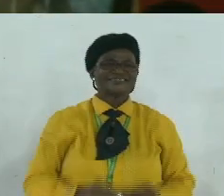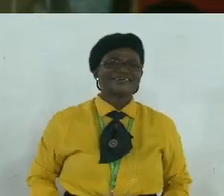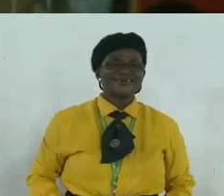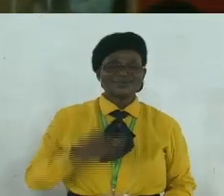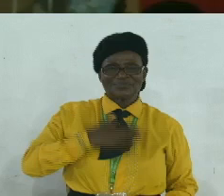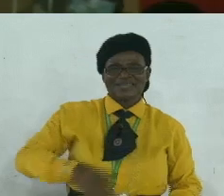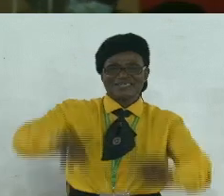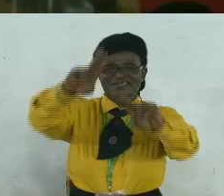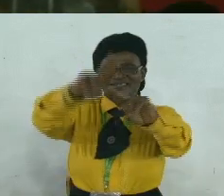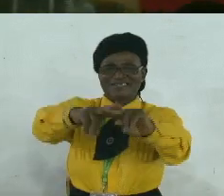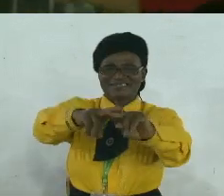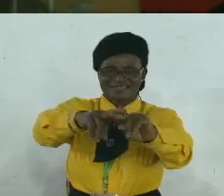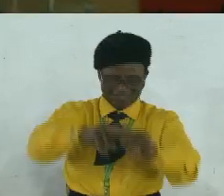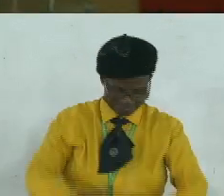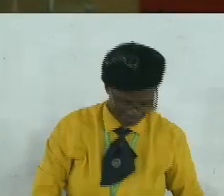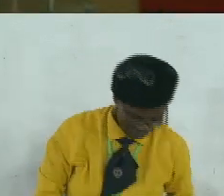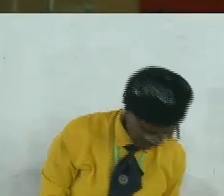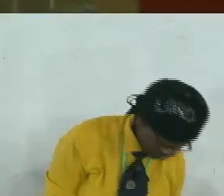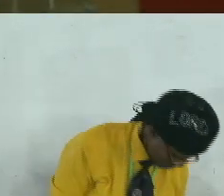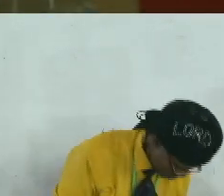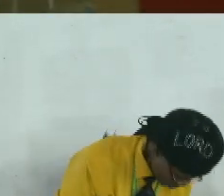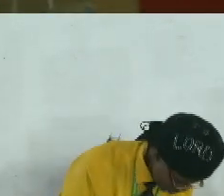Please be seated.